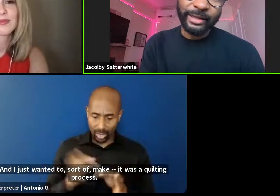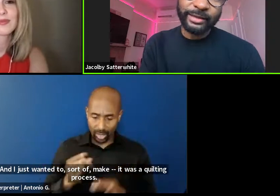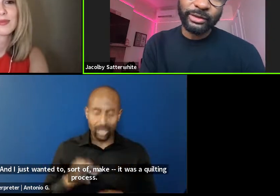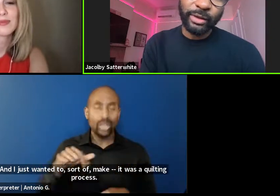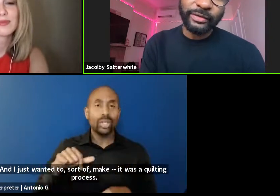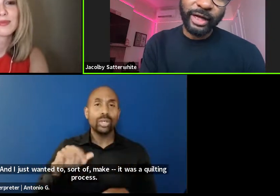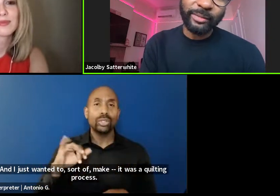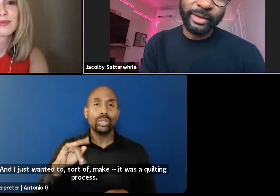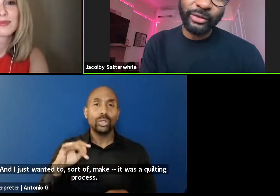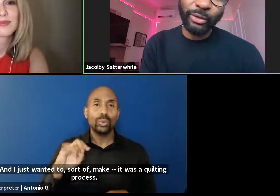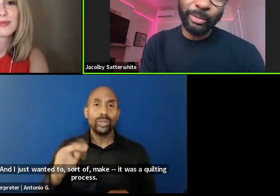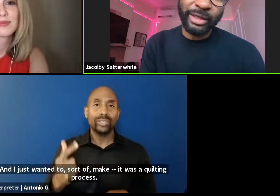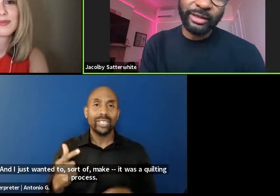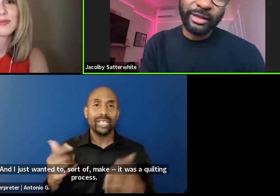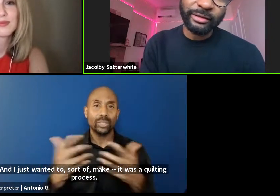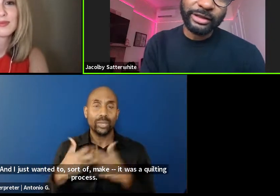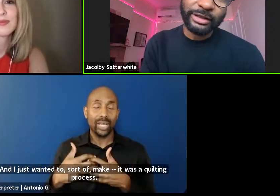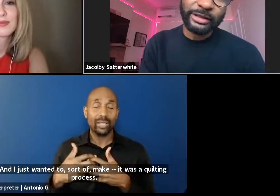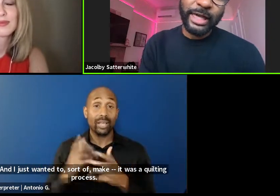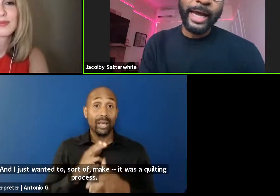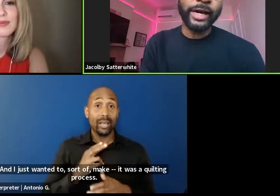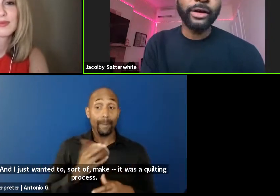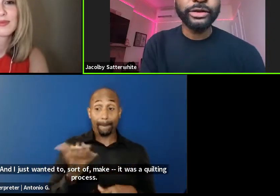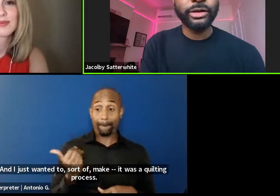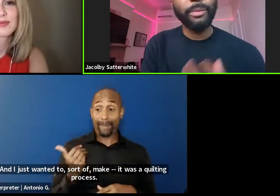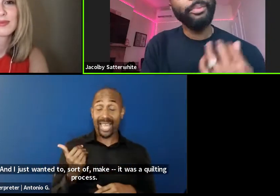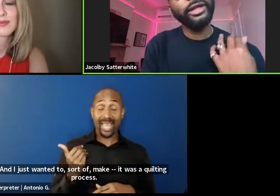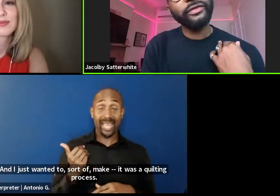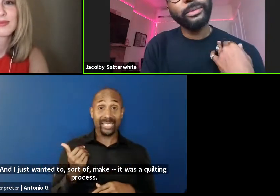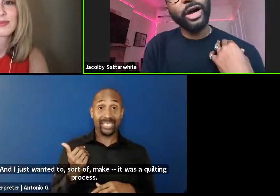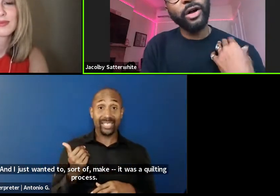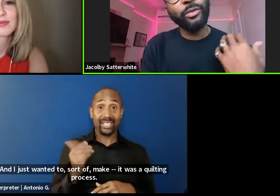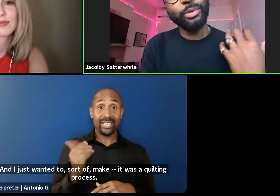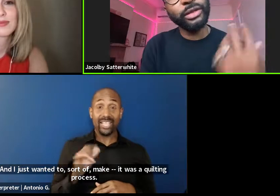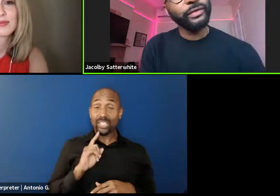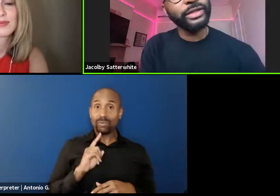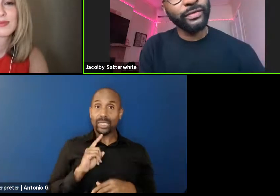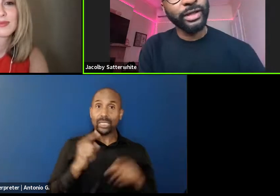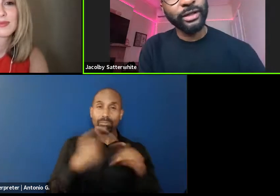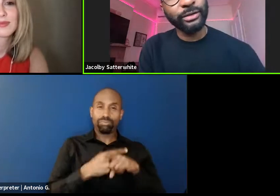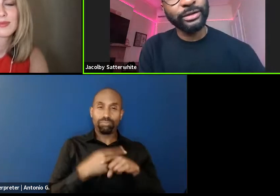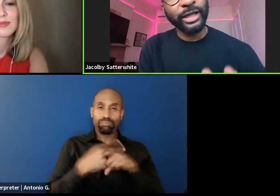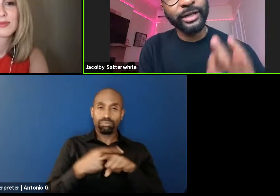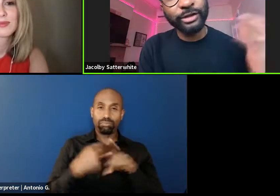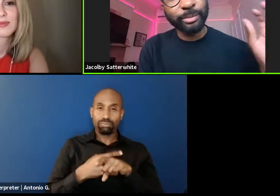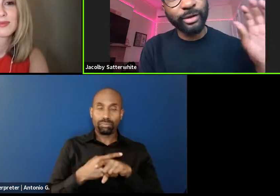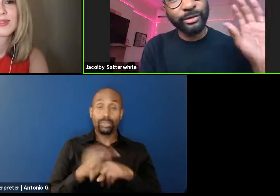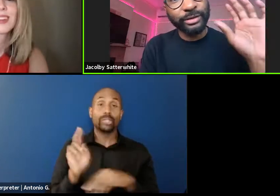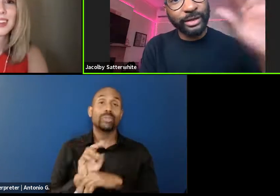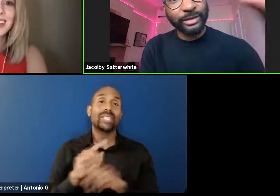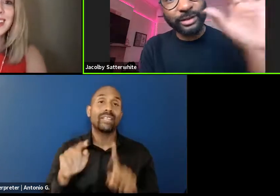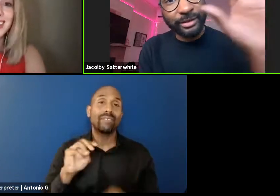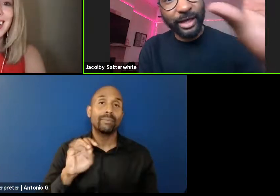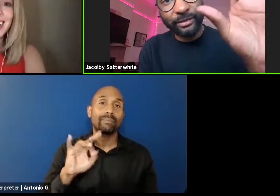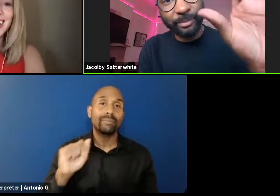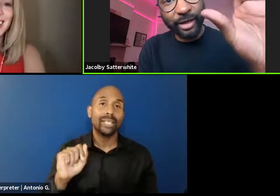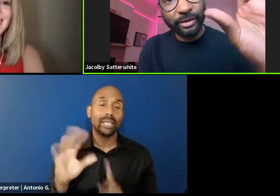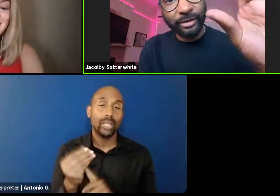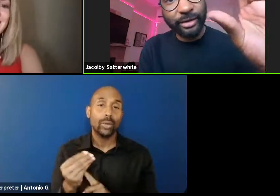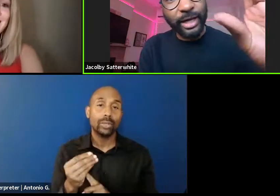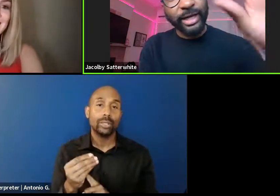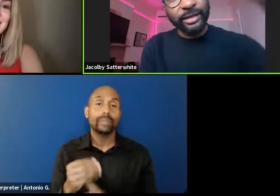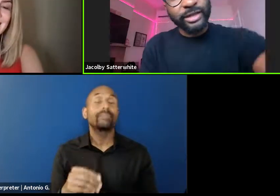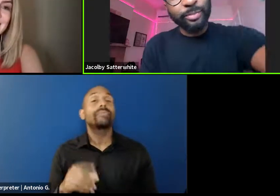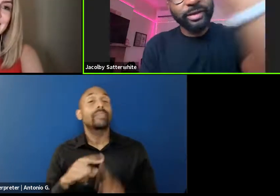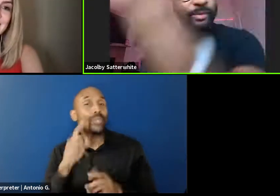past that is sort of documented through media culture, and also pulling from my own previous videos, like Country Ball, you see is inside of the